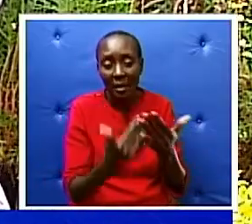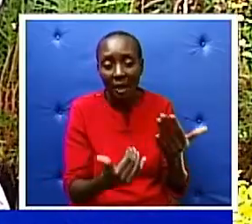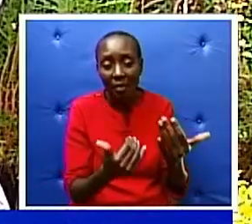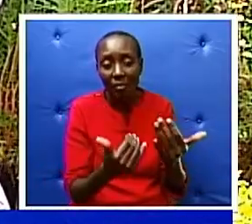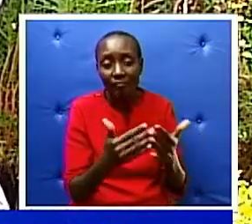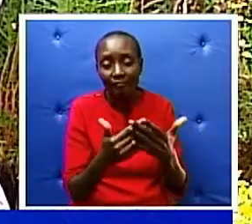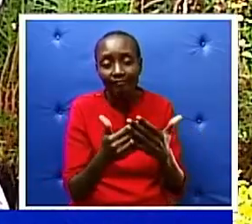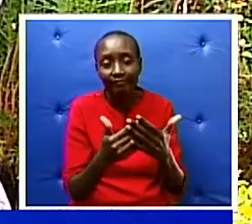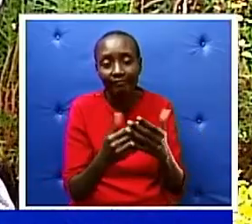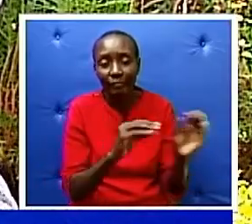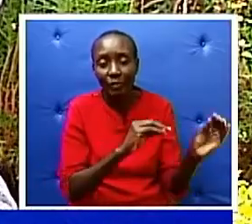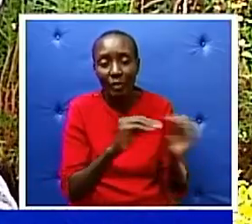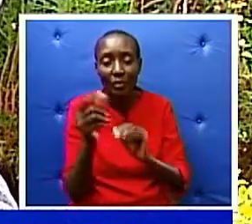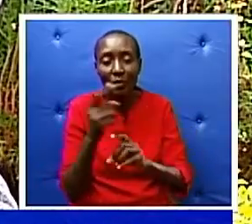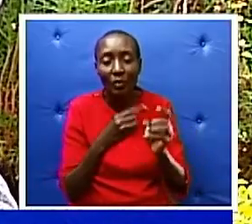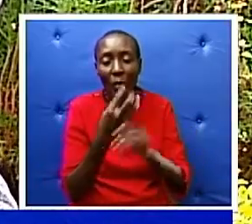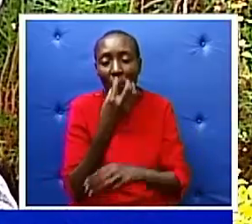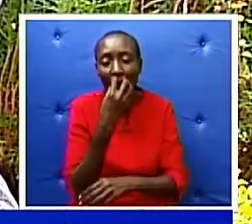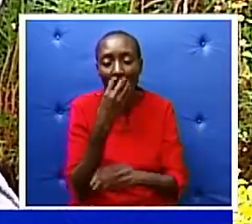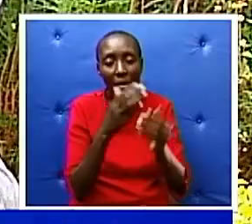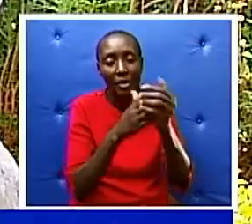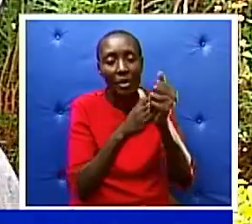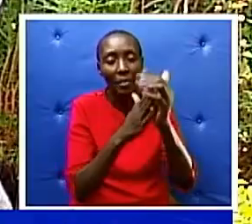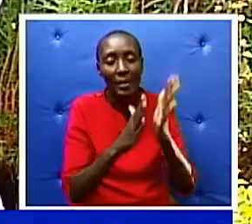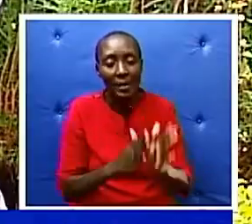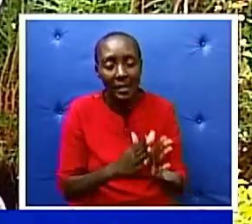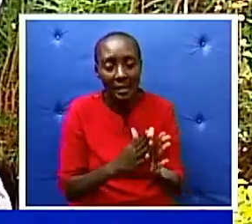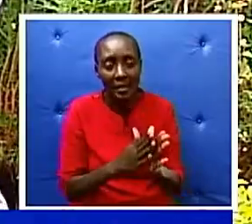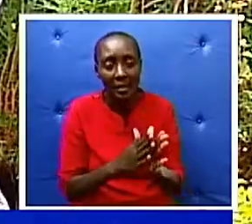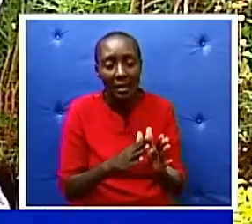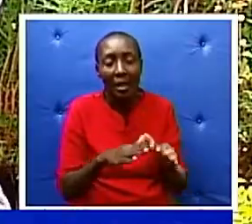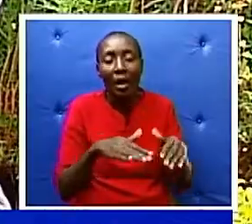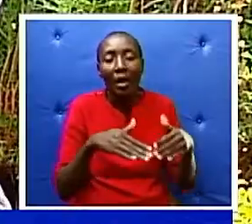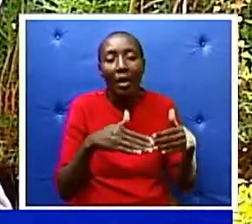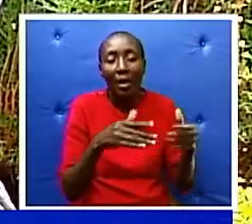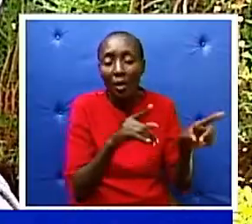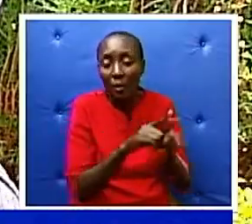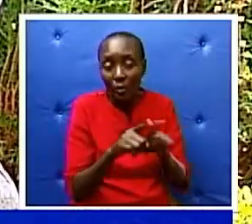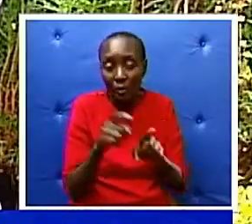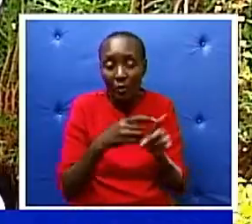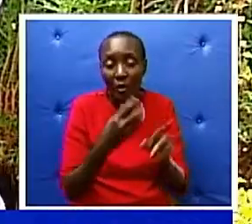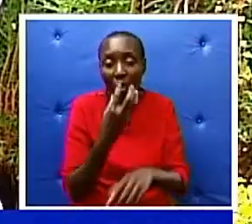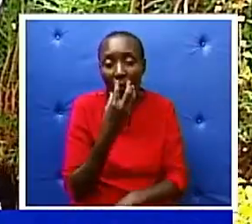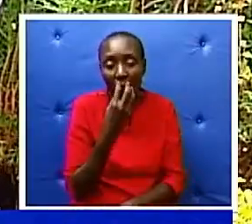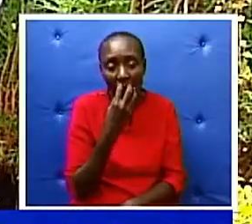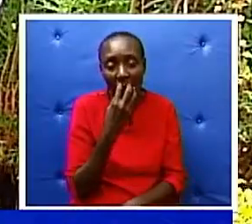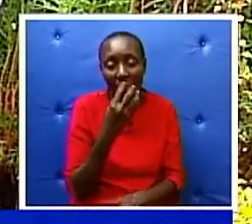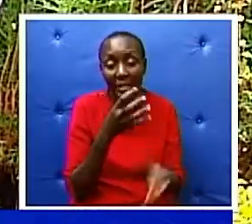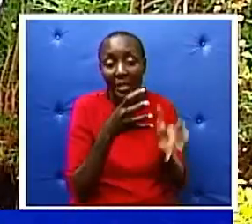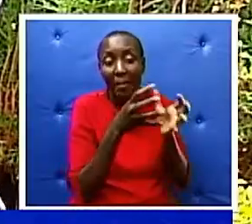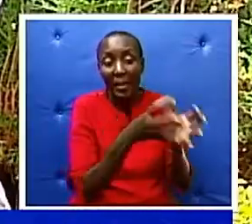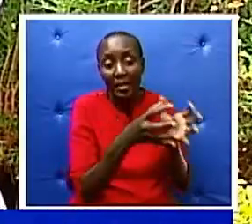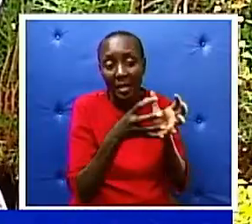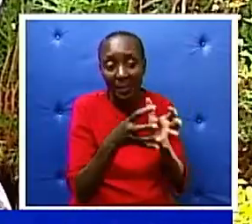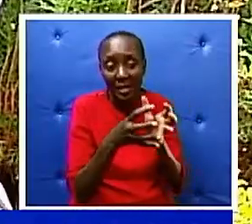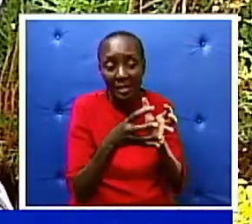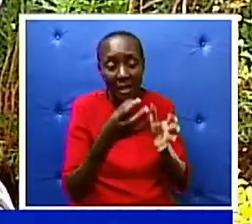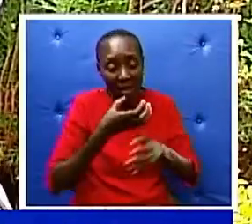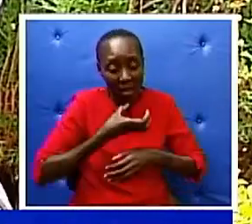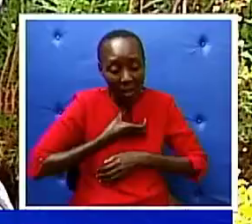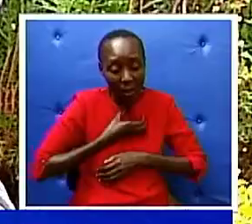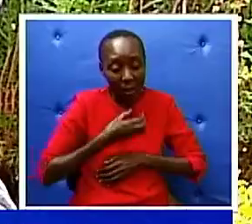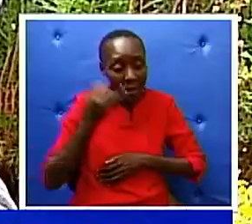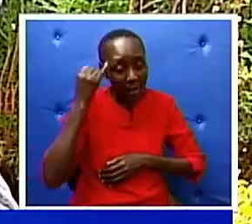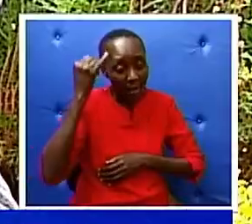from the ODM leader. And from ODM itself, it's a party. They have their own ideals. You